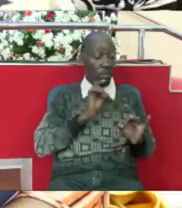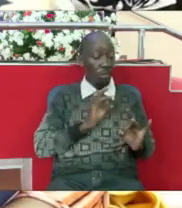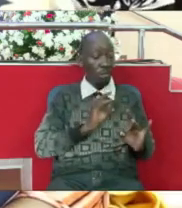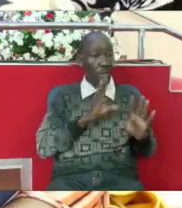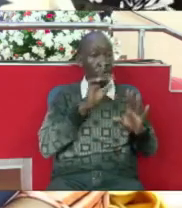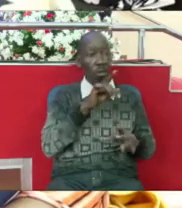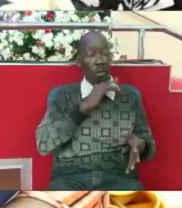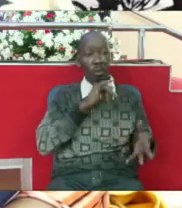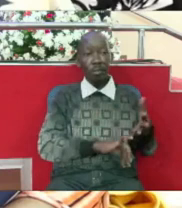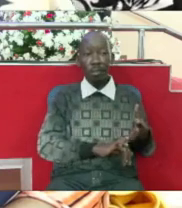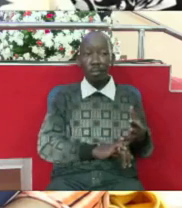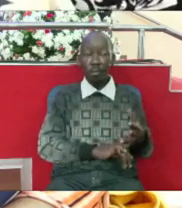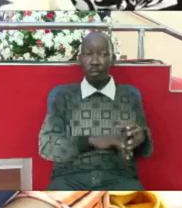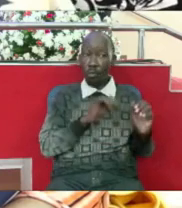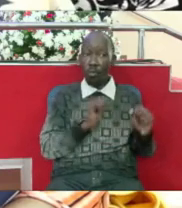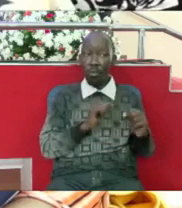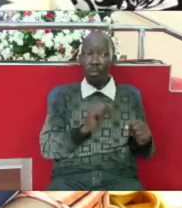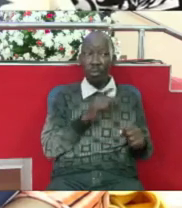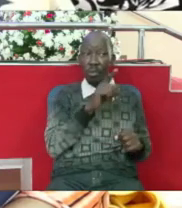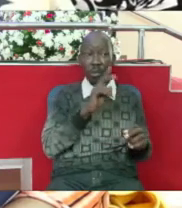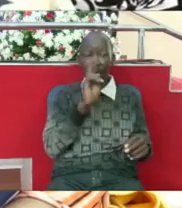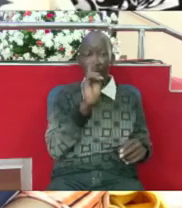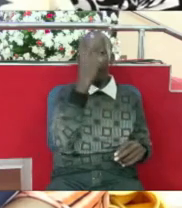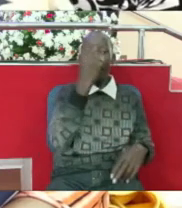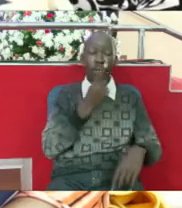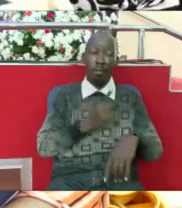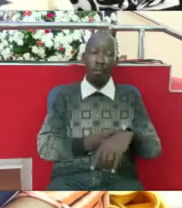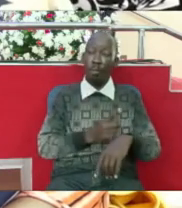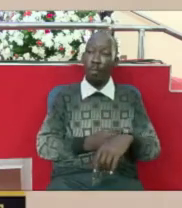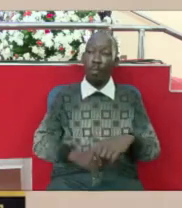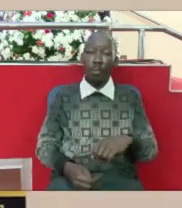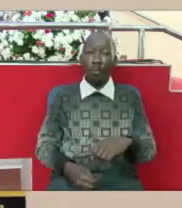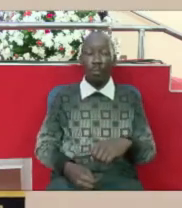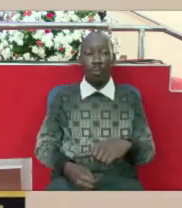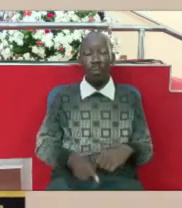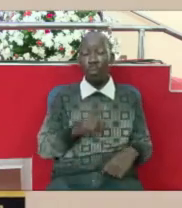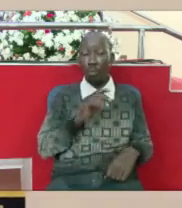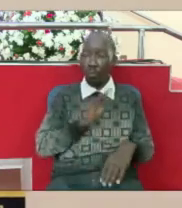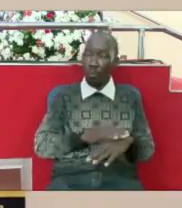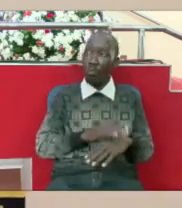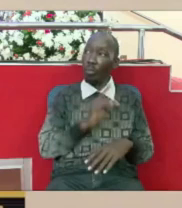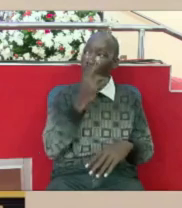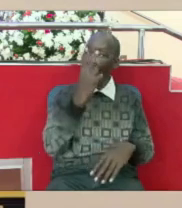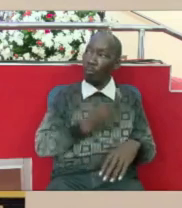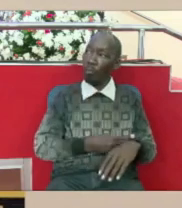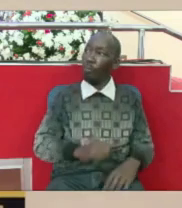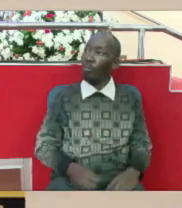mume wako. Because you'll do better the second time. Kwa sababu unaweza fanya vyema mara ile ya pili.